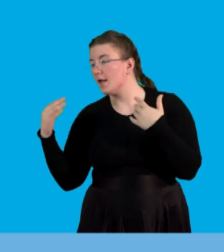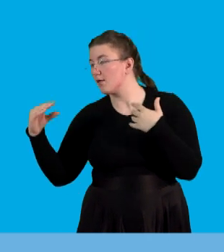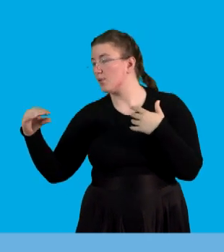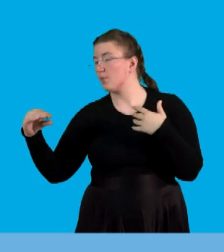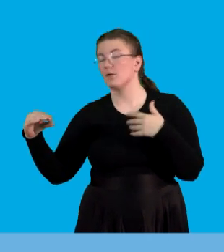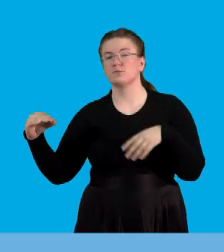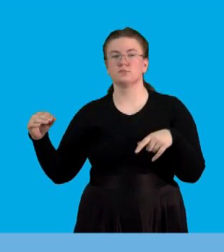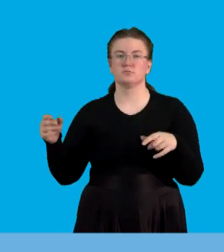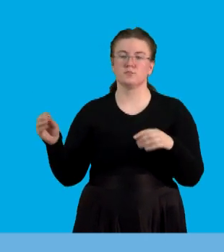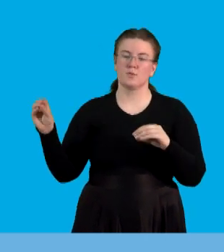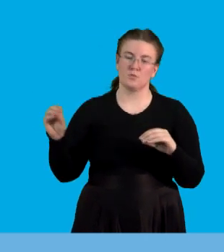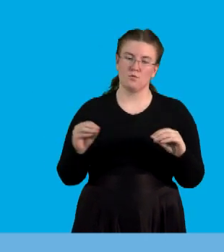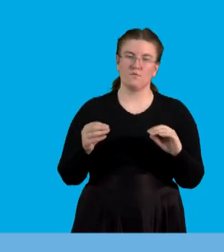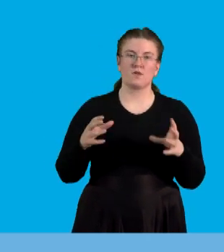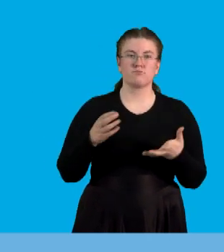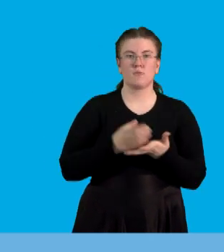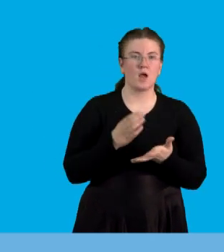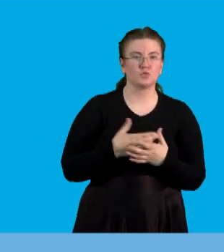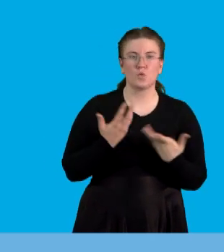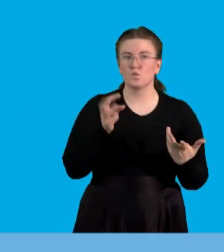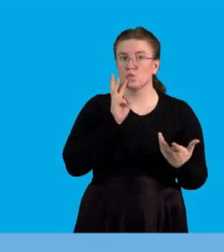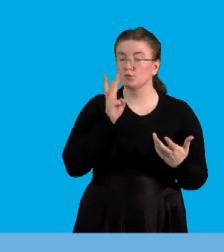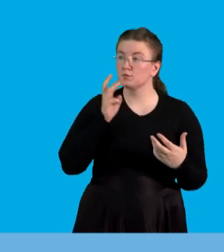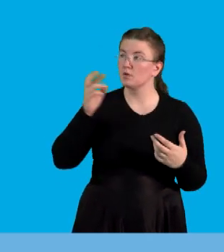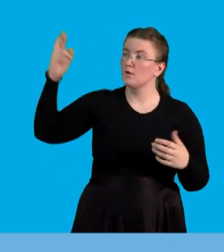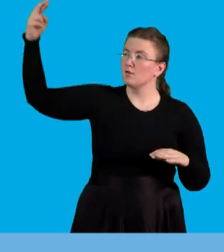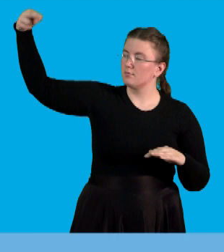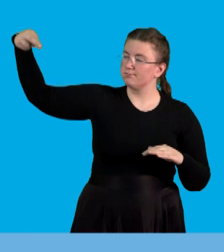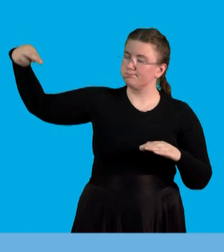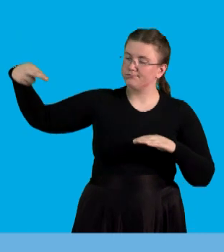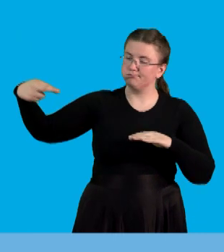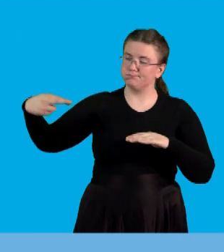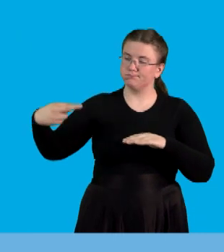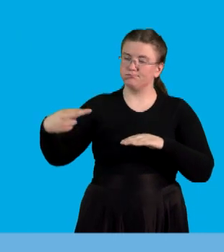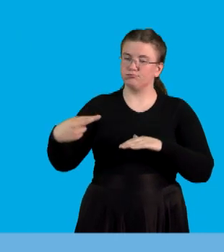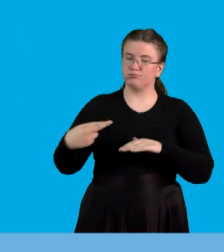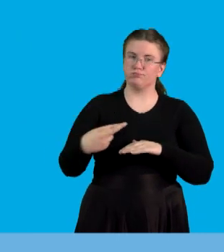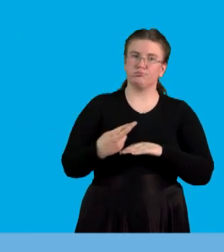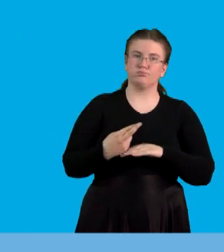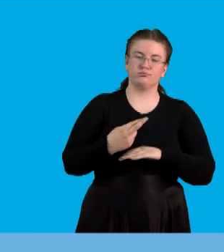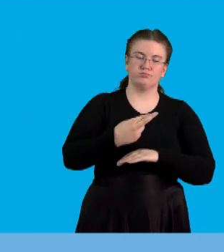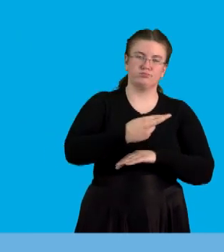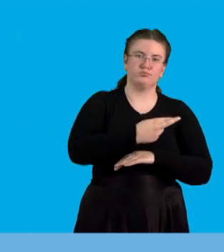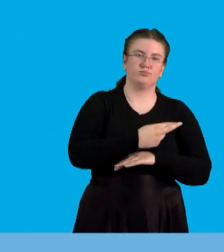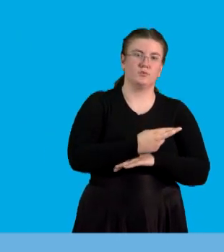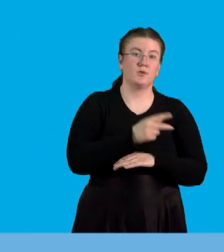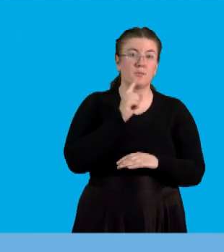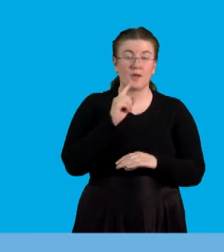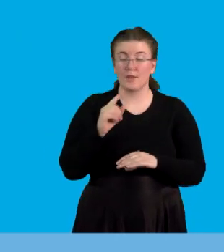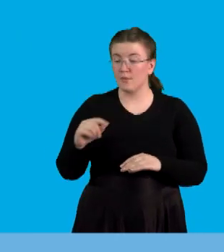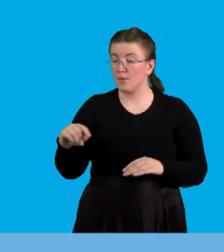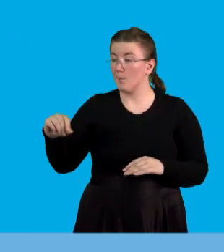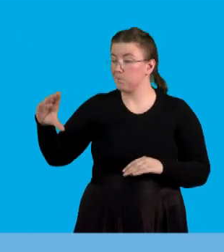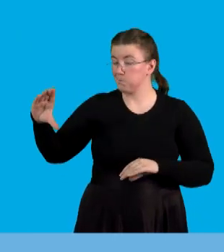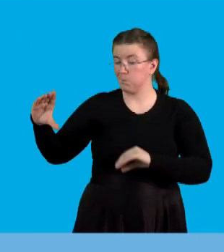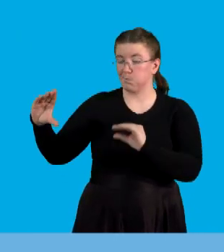water, then the light is going to slow down and the light will bend towards the normal. If it is moving from a more dense